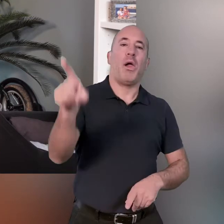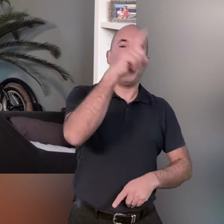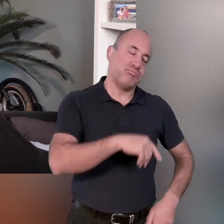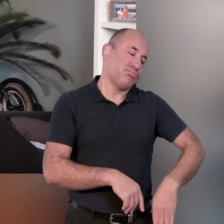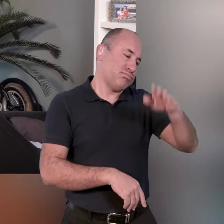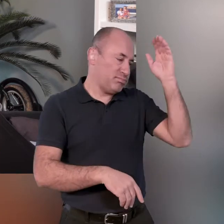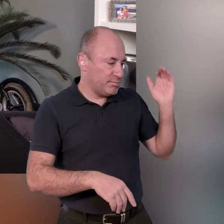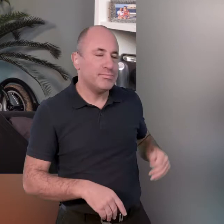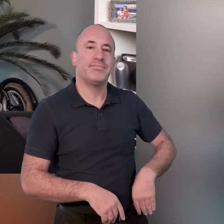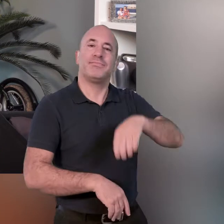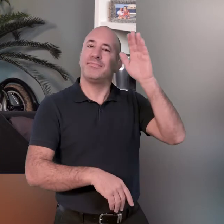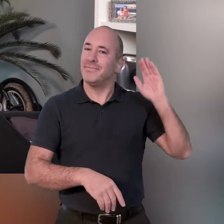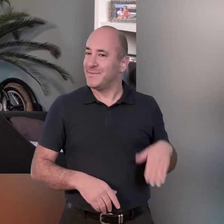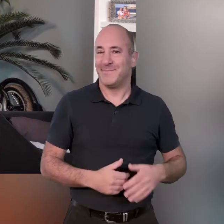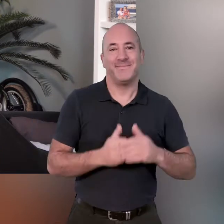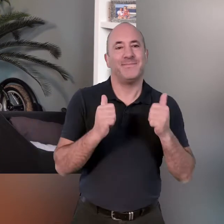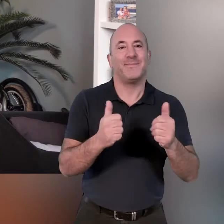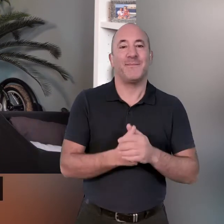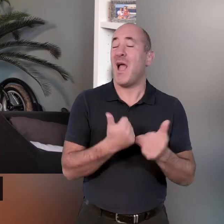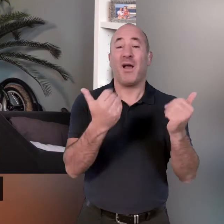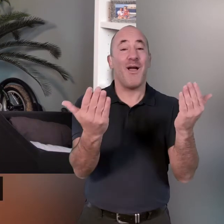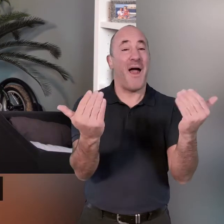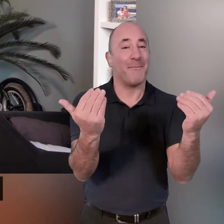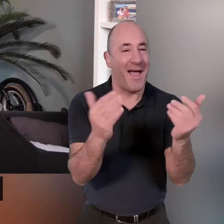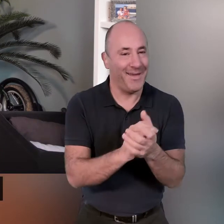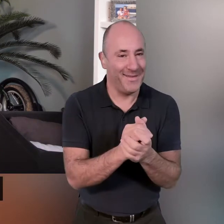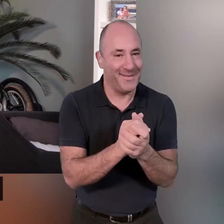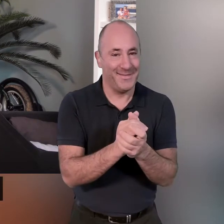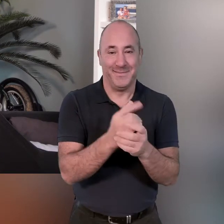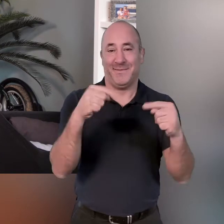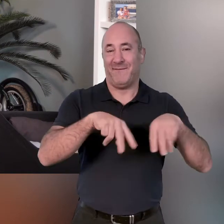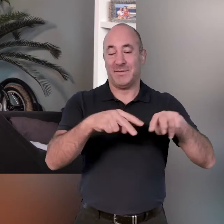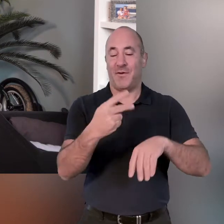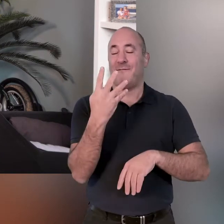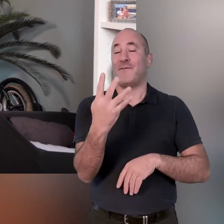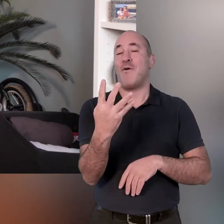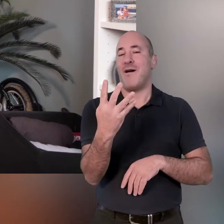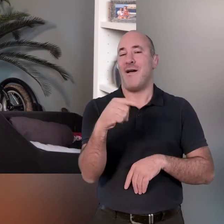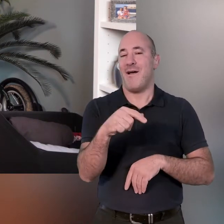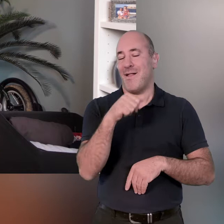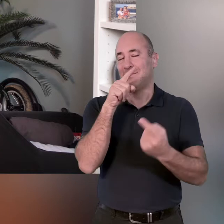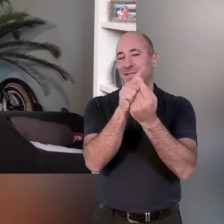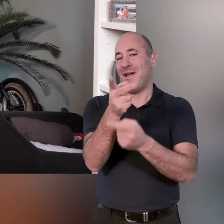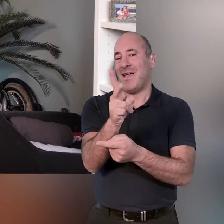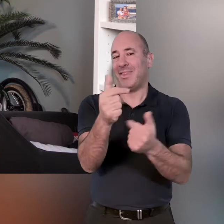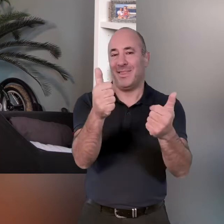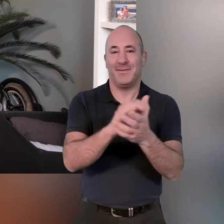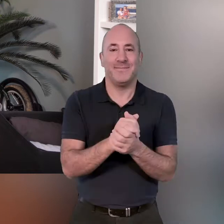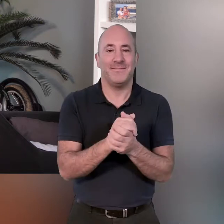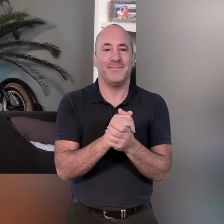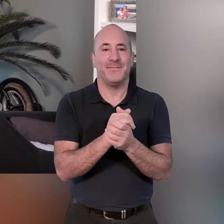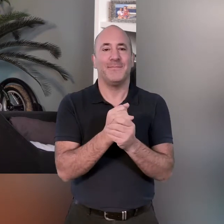big circles. Good work. Well, welcome back everybody, as I said, and it's nice to see you all again here for video